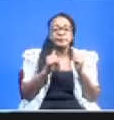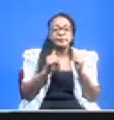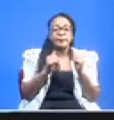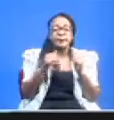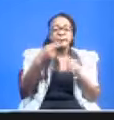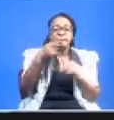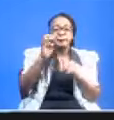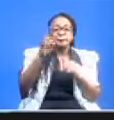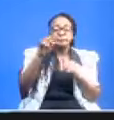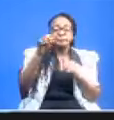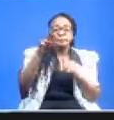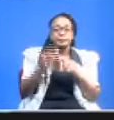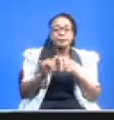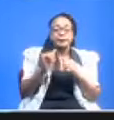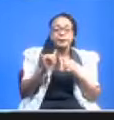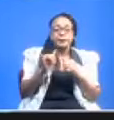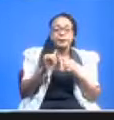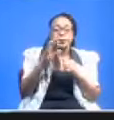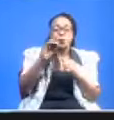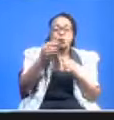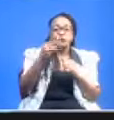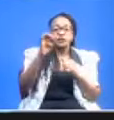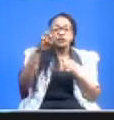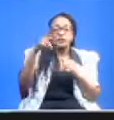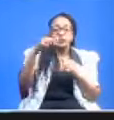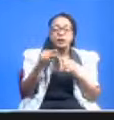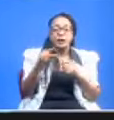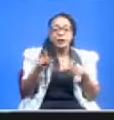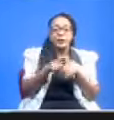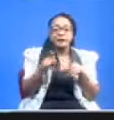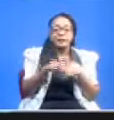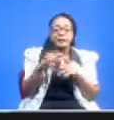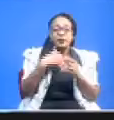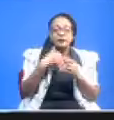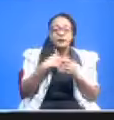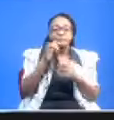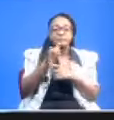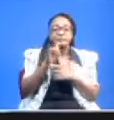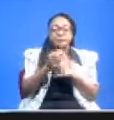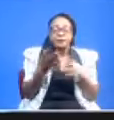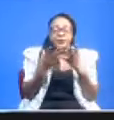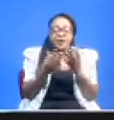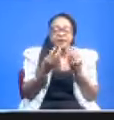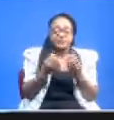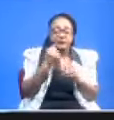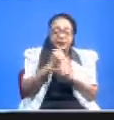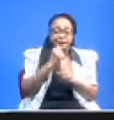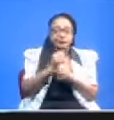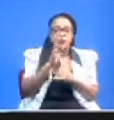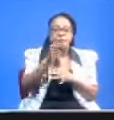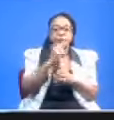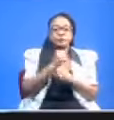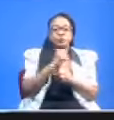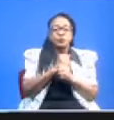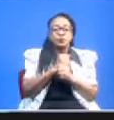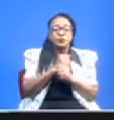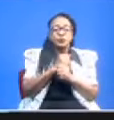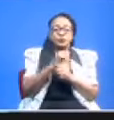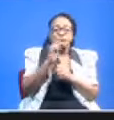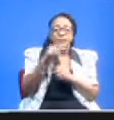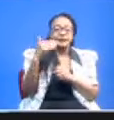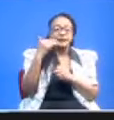Henry Ocheng's steps are measured as he labors through what would previously be easy tasks for him to carry out within his home in Siaya